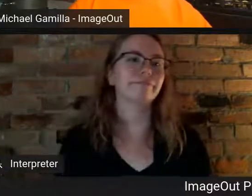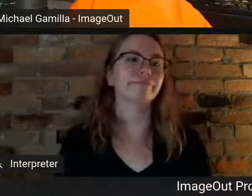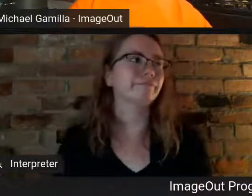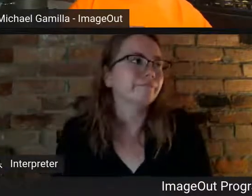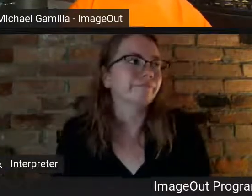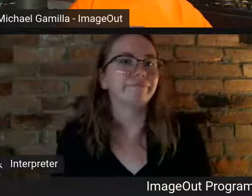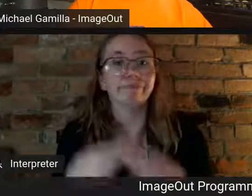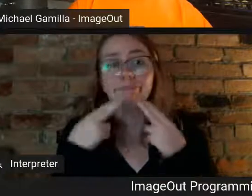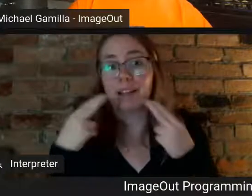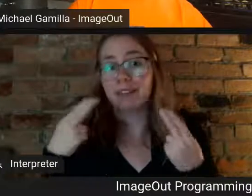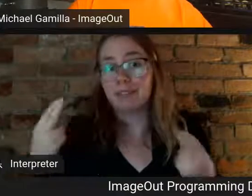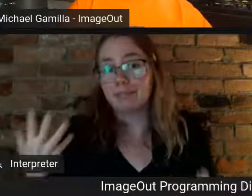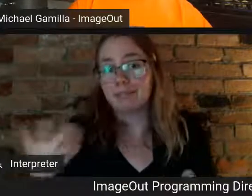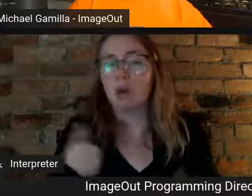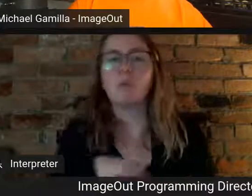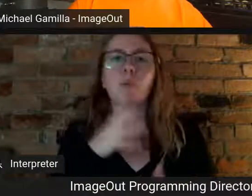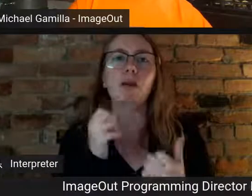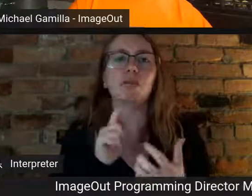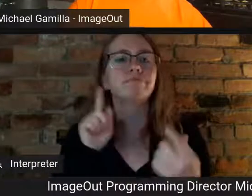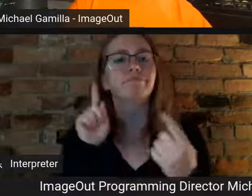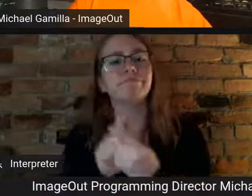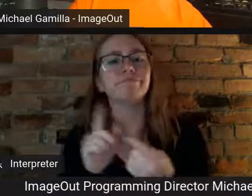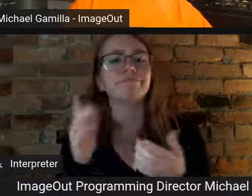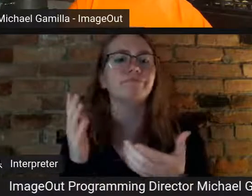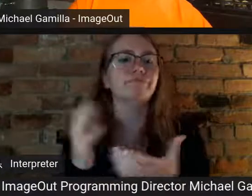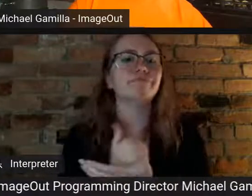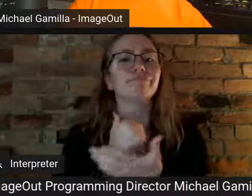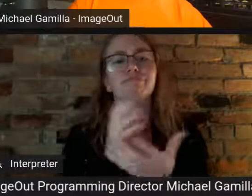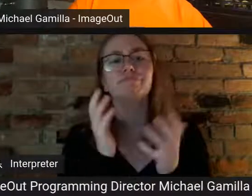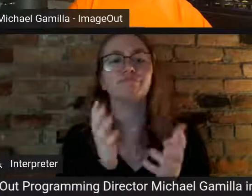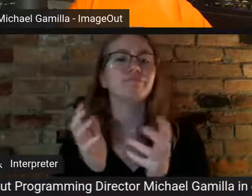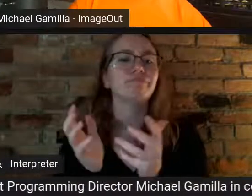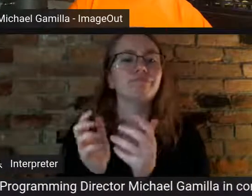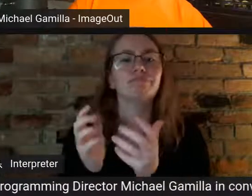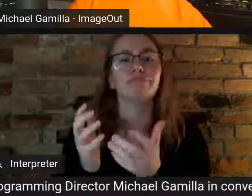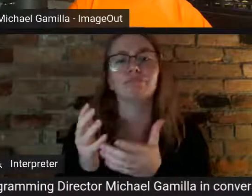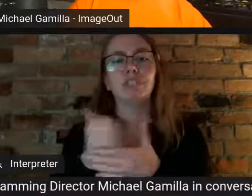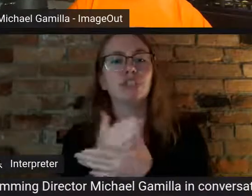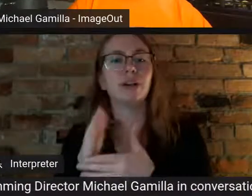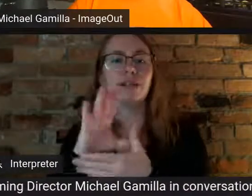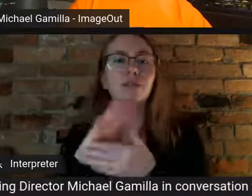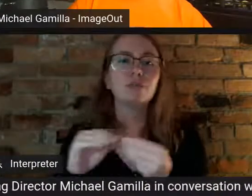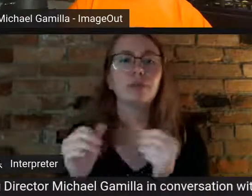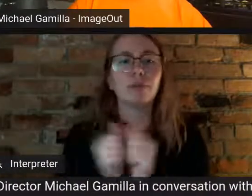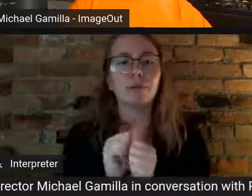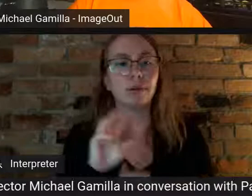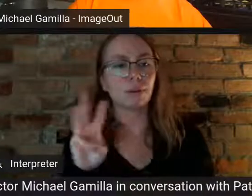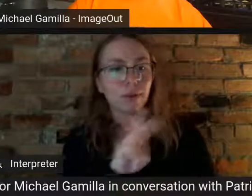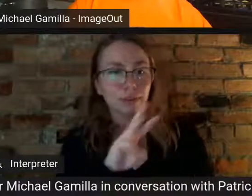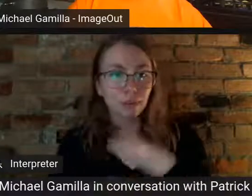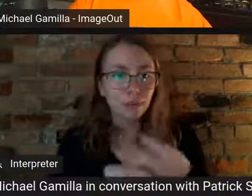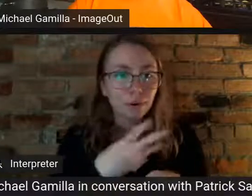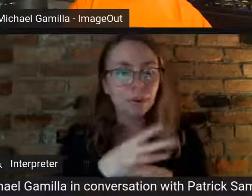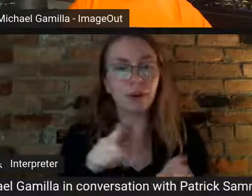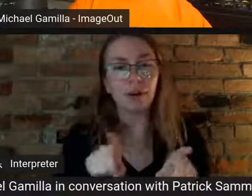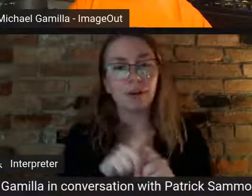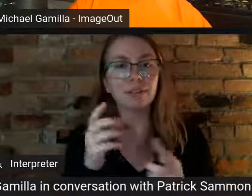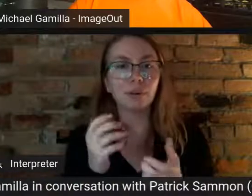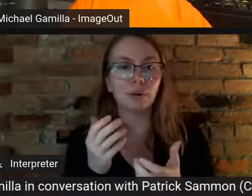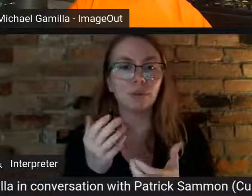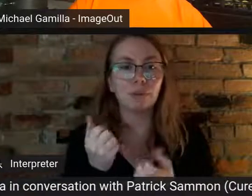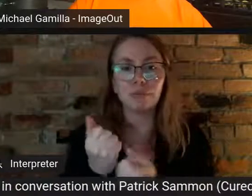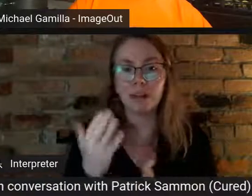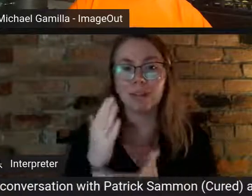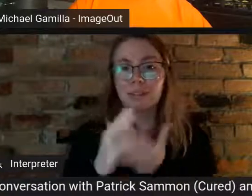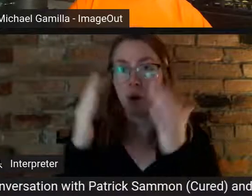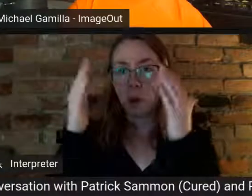to meet with these people and share their stories with a Western audience, but also paint a picture of hope for them, for these people